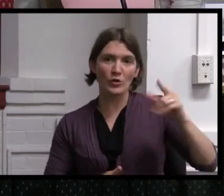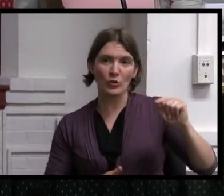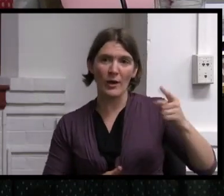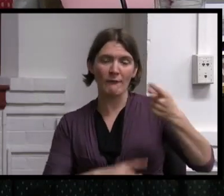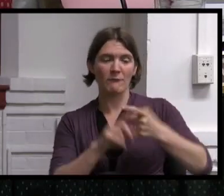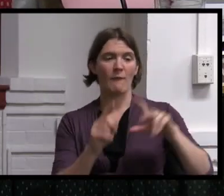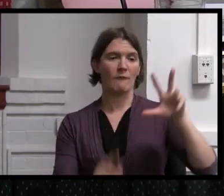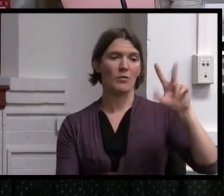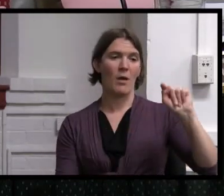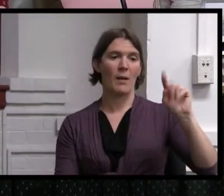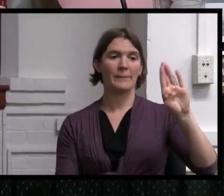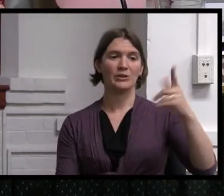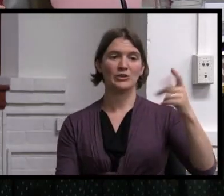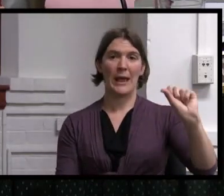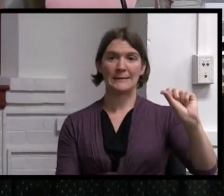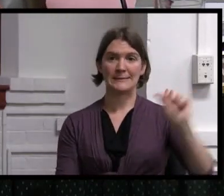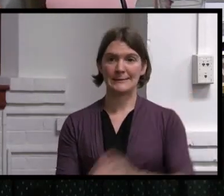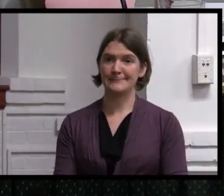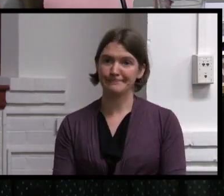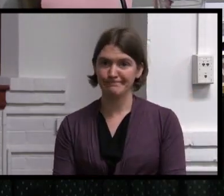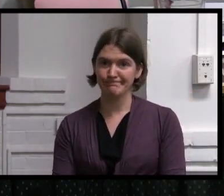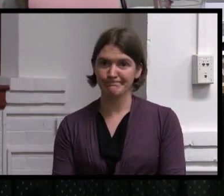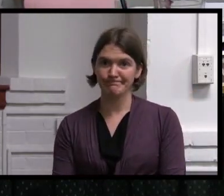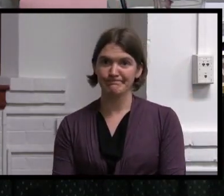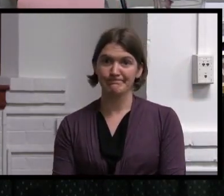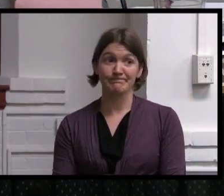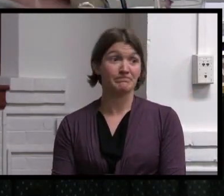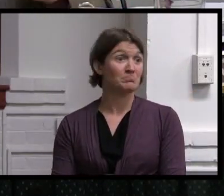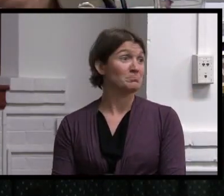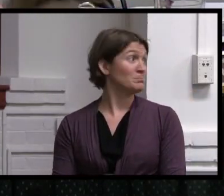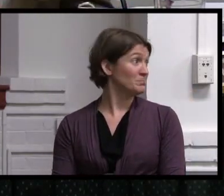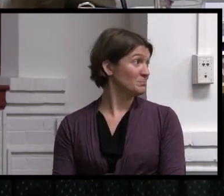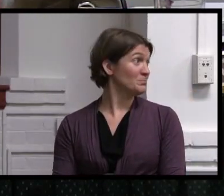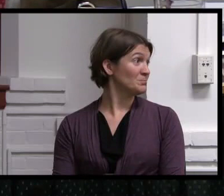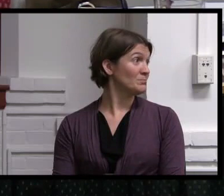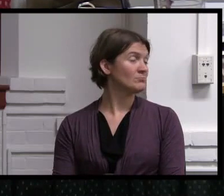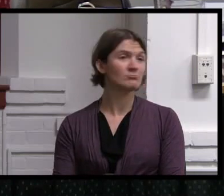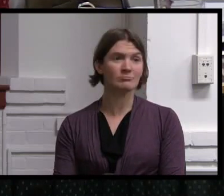Vermont Department of Buildings and General Services.